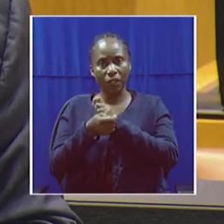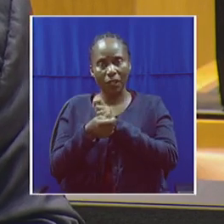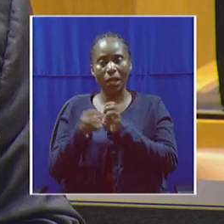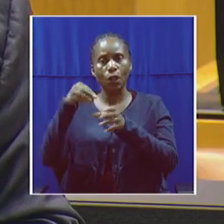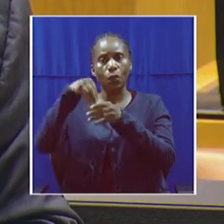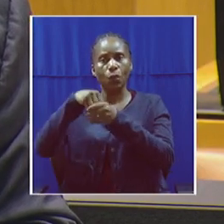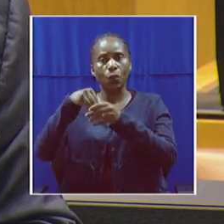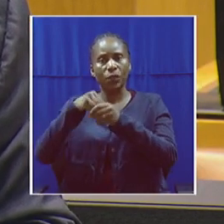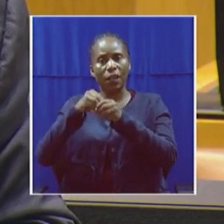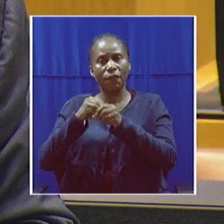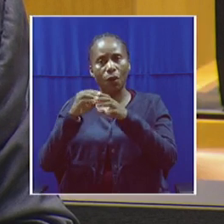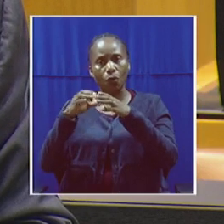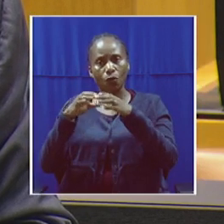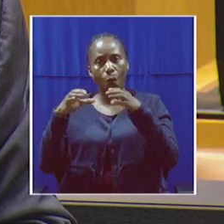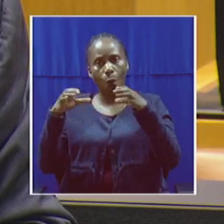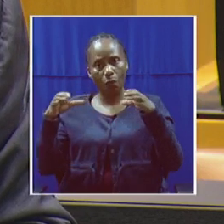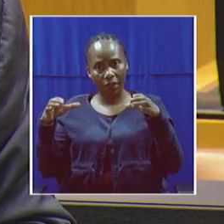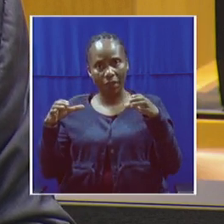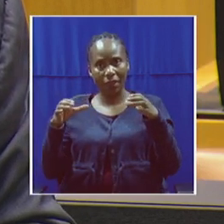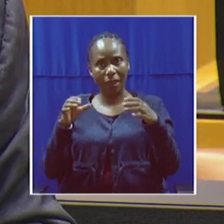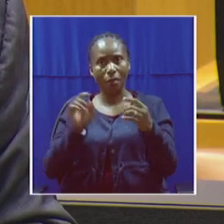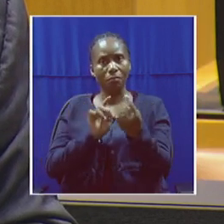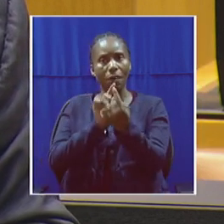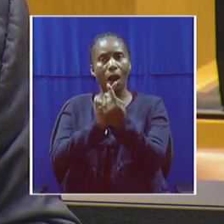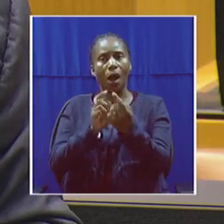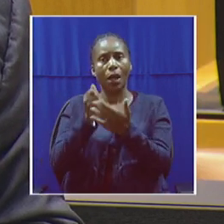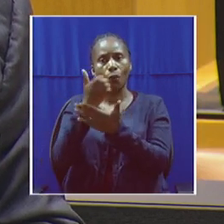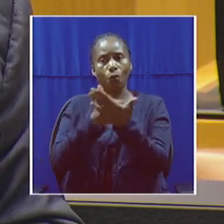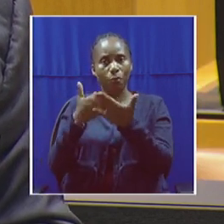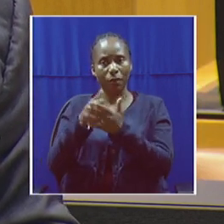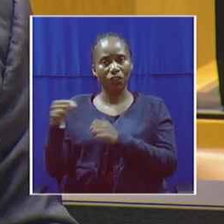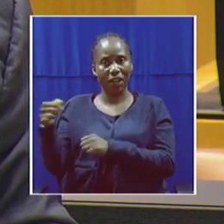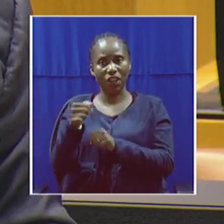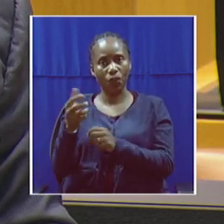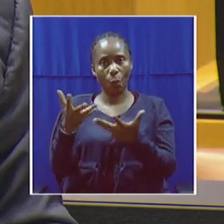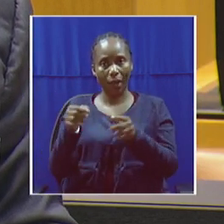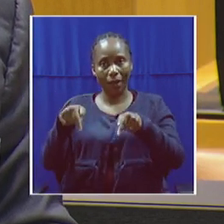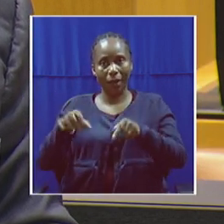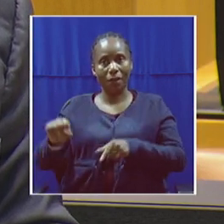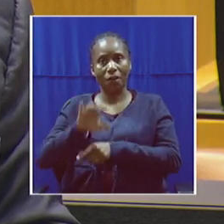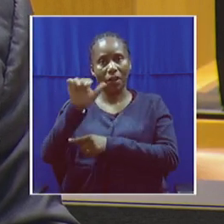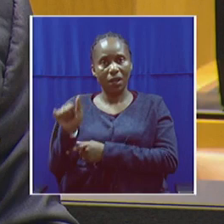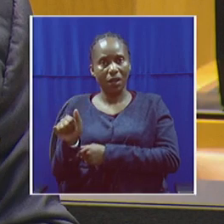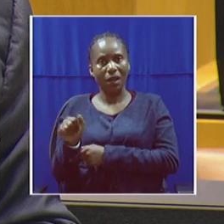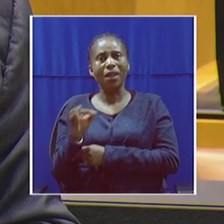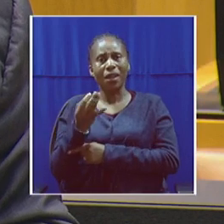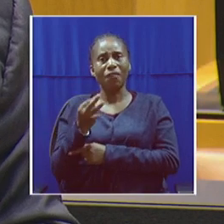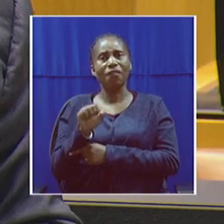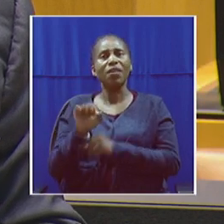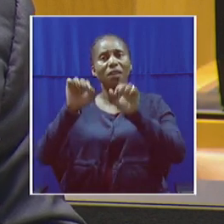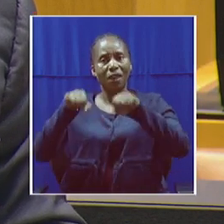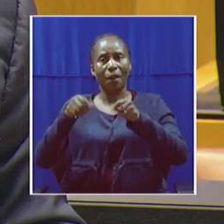competitiveness towards an economic strategy for sou Africa if so what was their